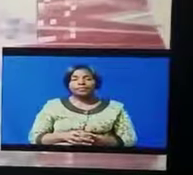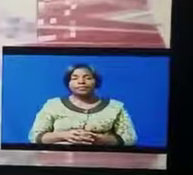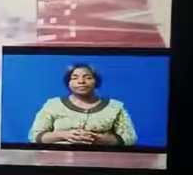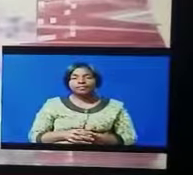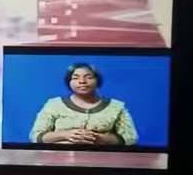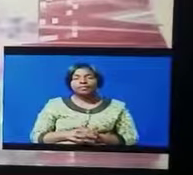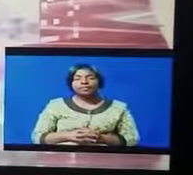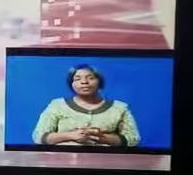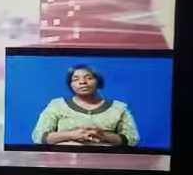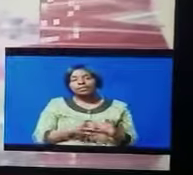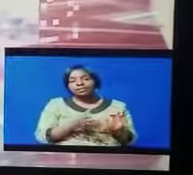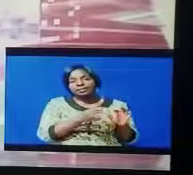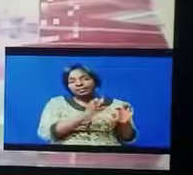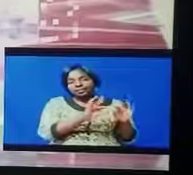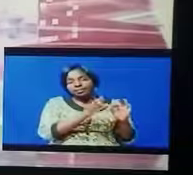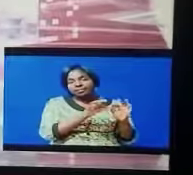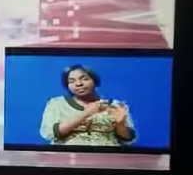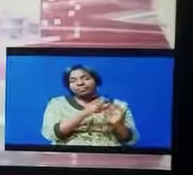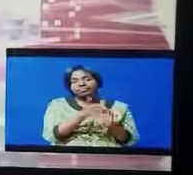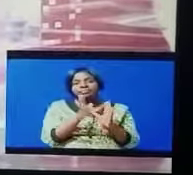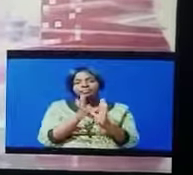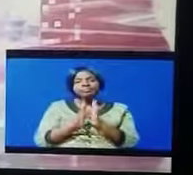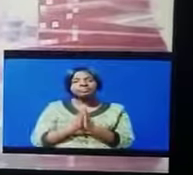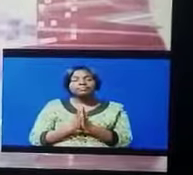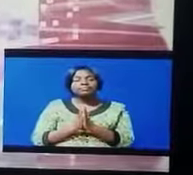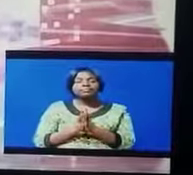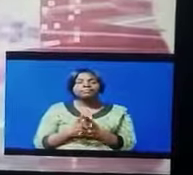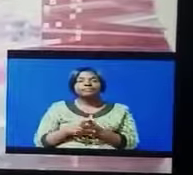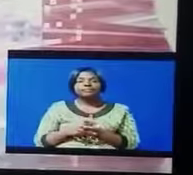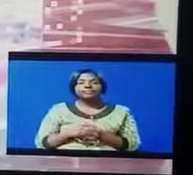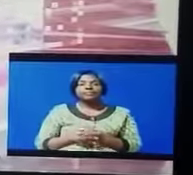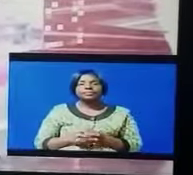And my sign language interpreter is Linley Mponda.